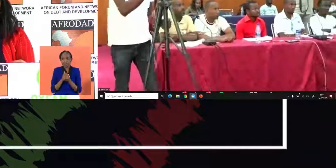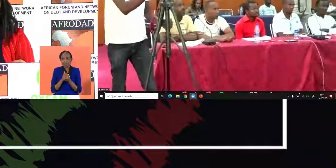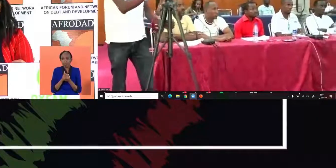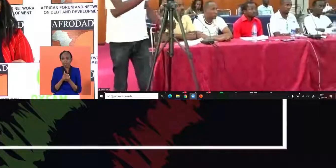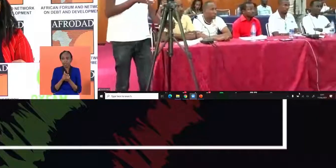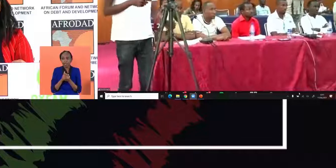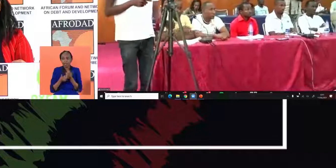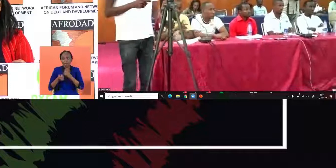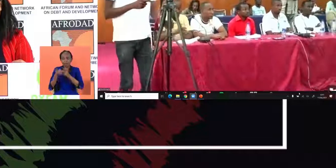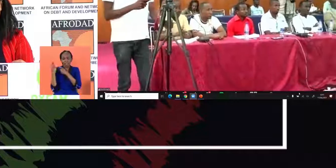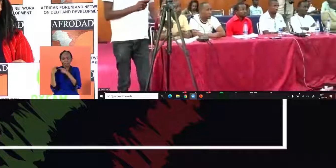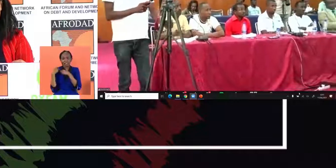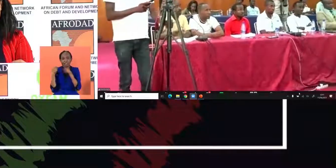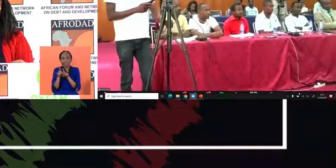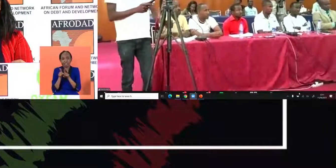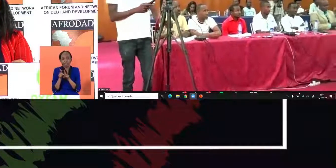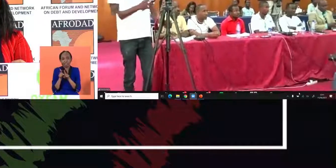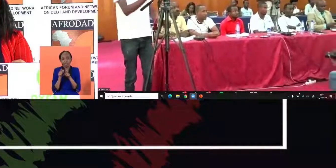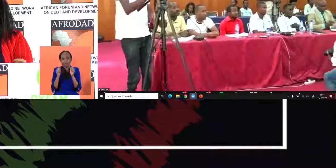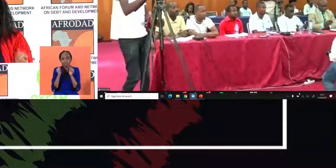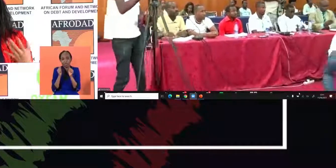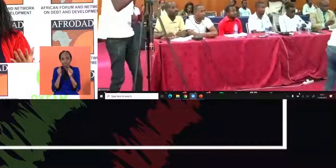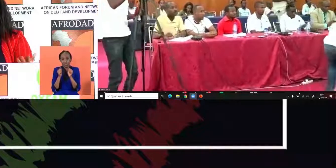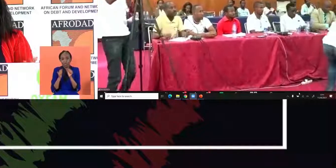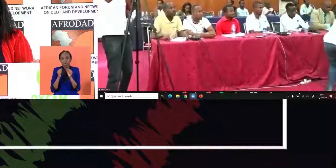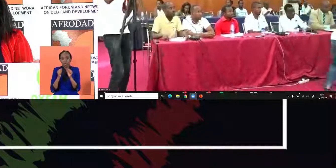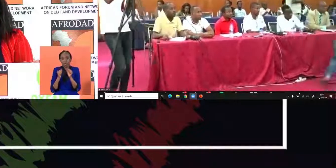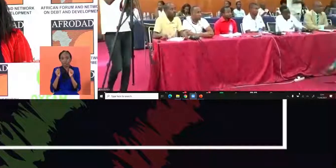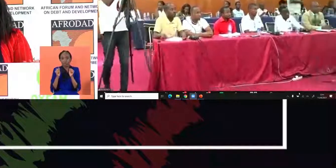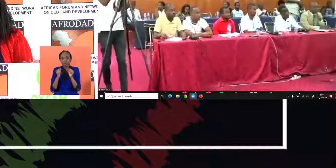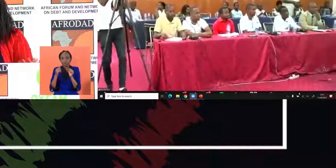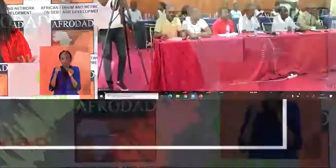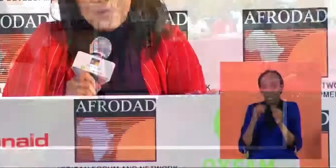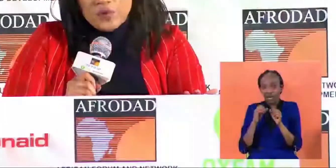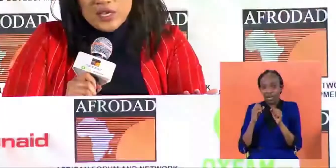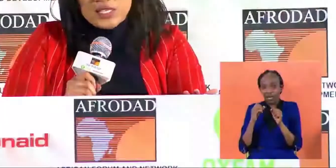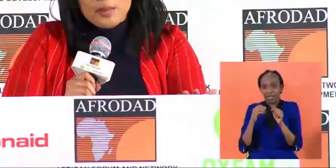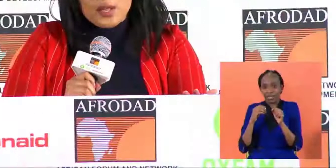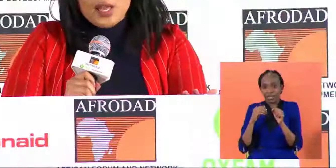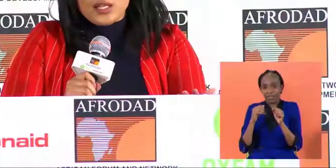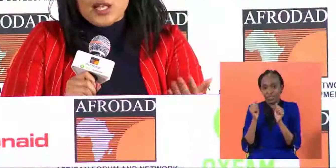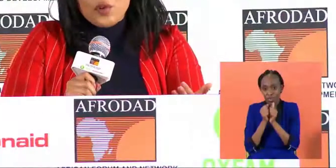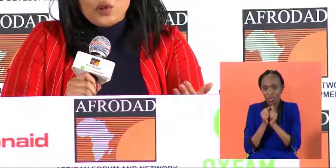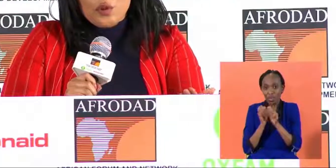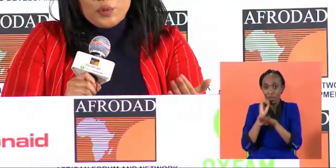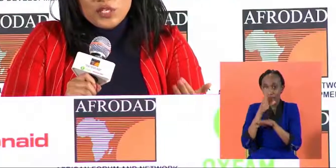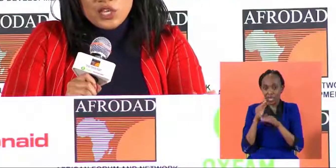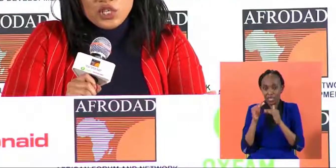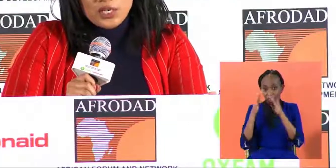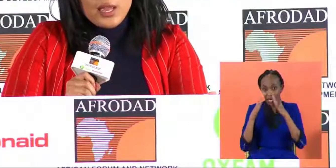the responsibility also lies with our media houses as well. Is that, are they offering some level